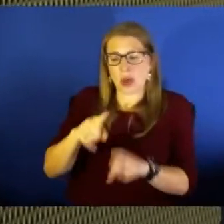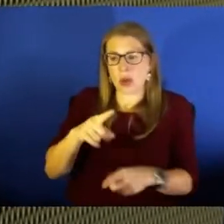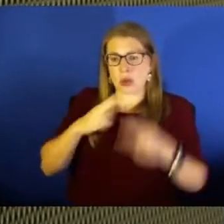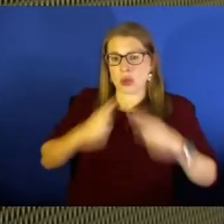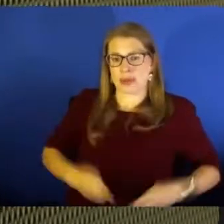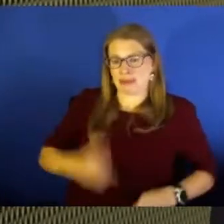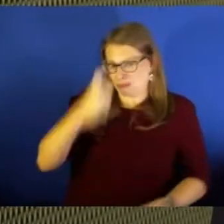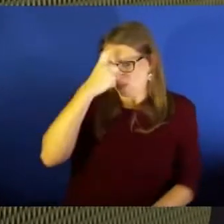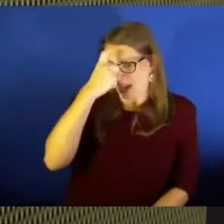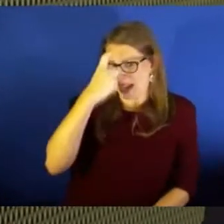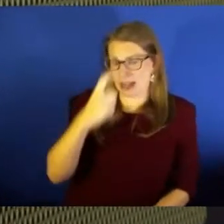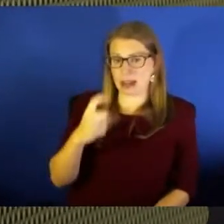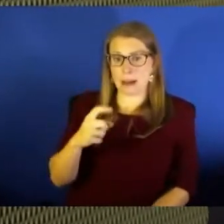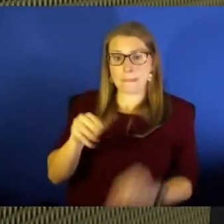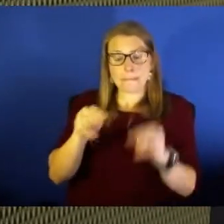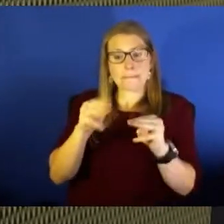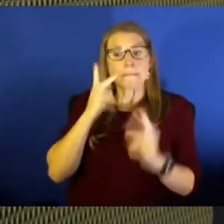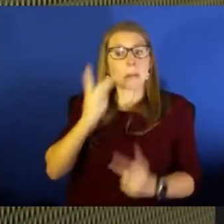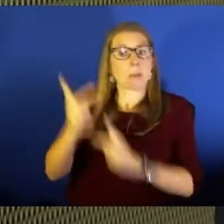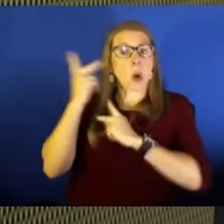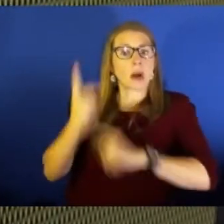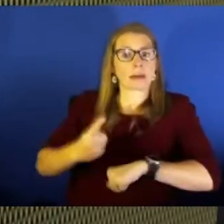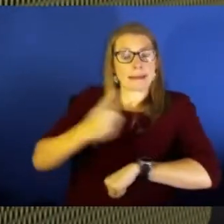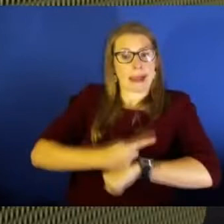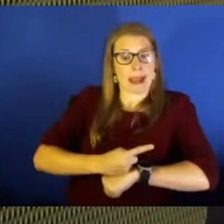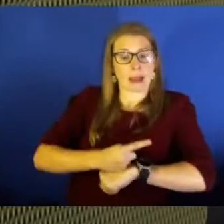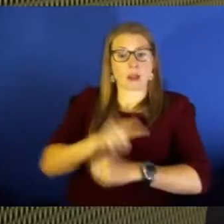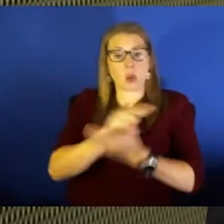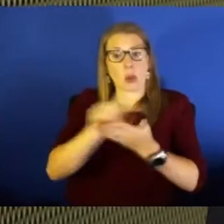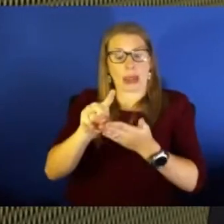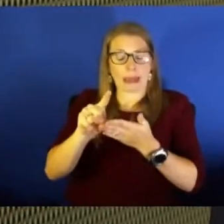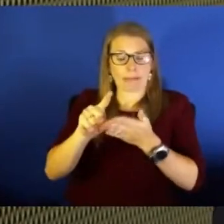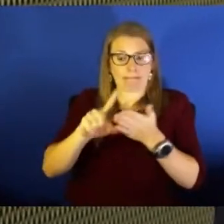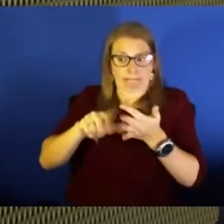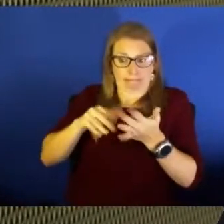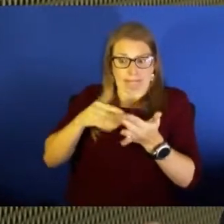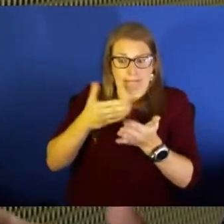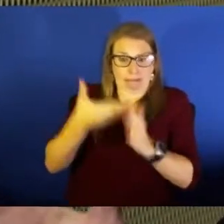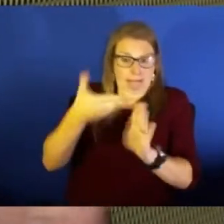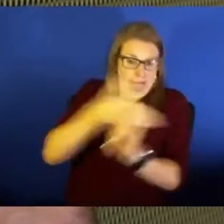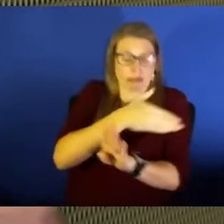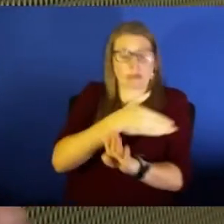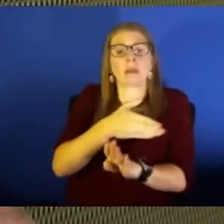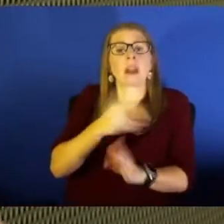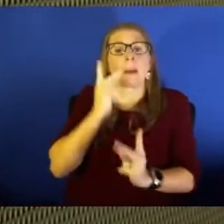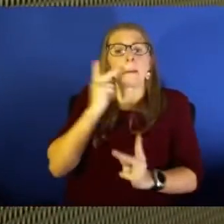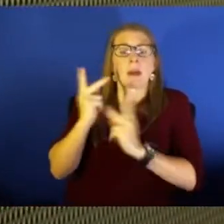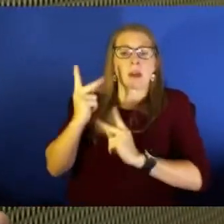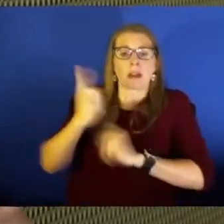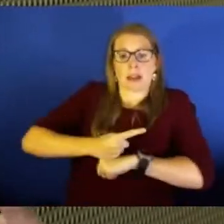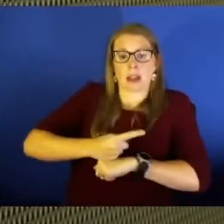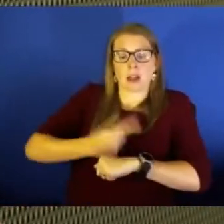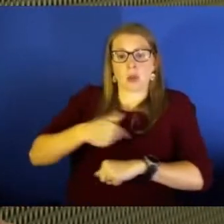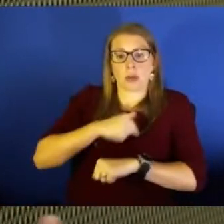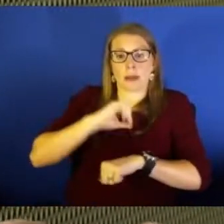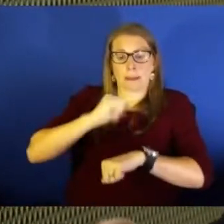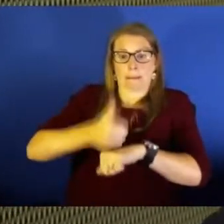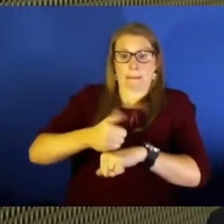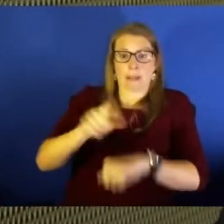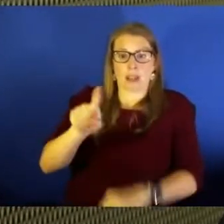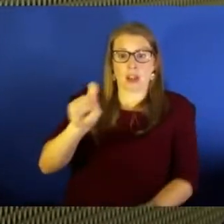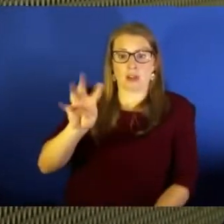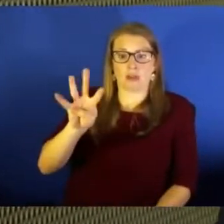At Memorial Day, the week leading to Memorial Day here at the National World War I Museum and Memorial, we placed 140